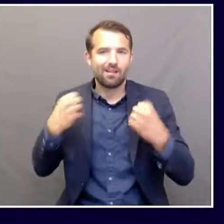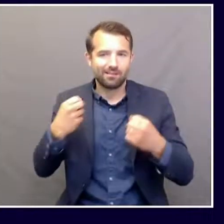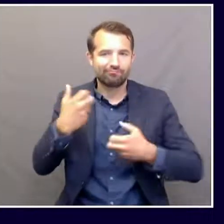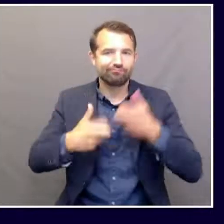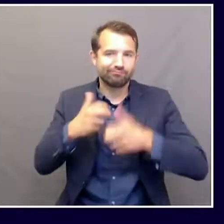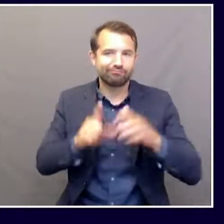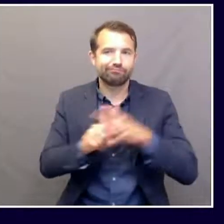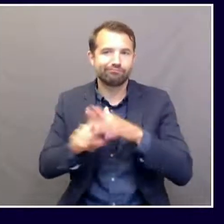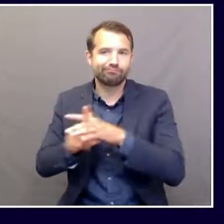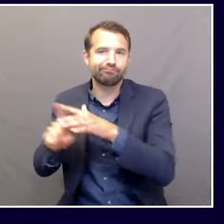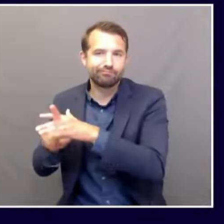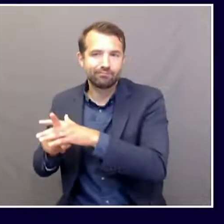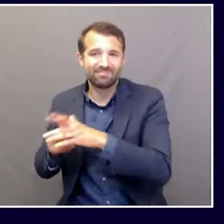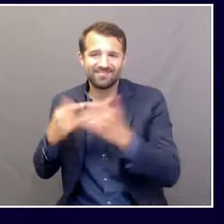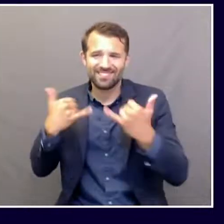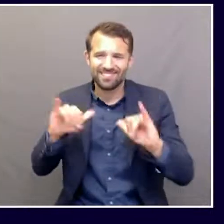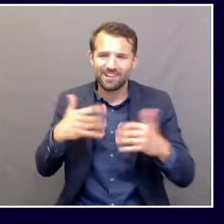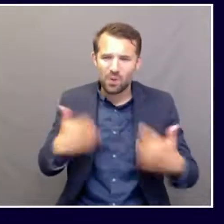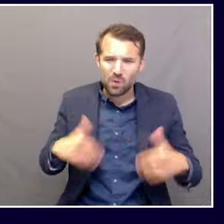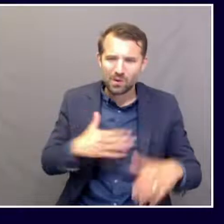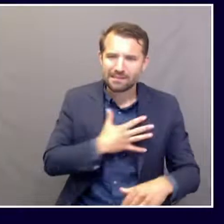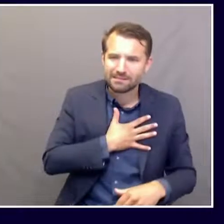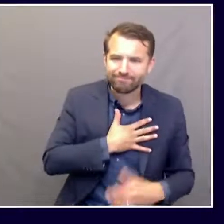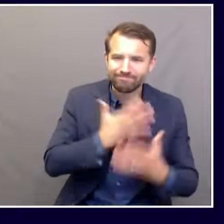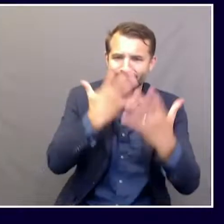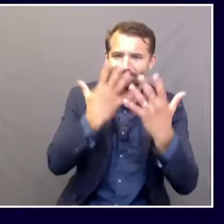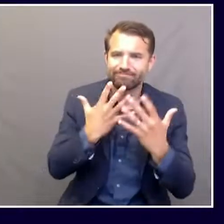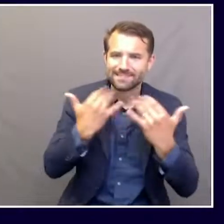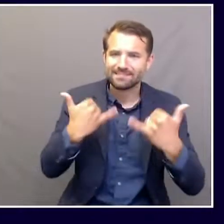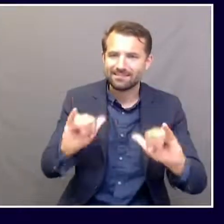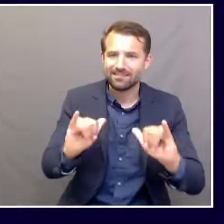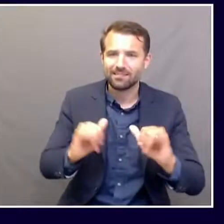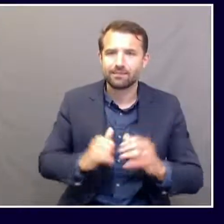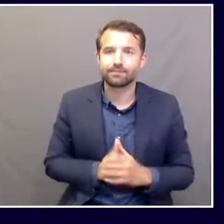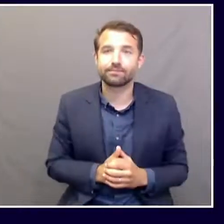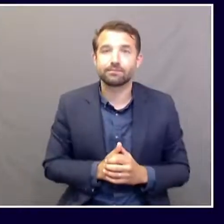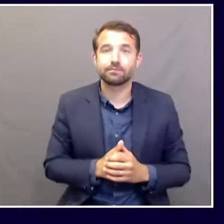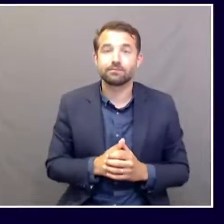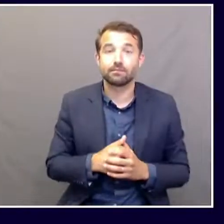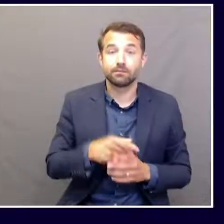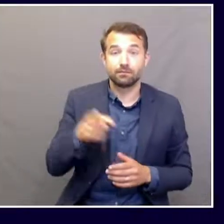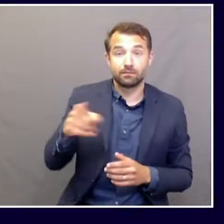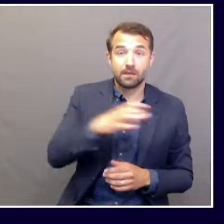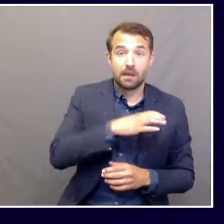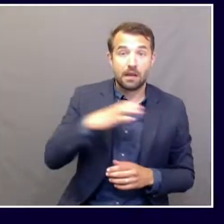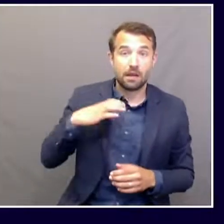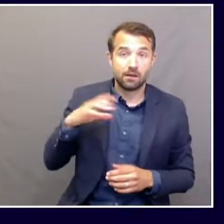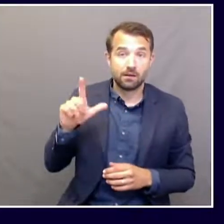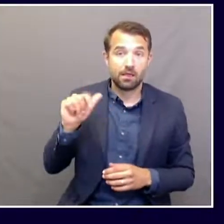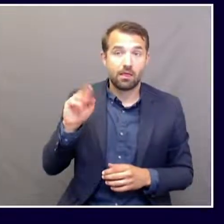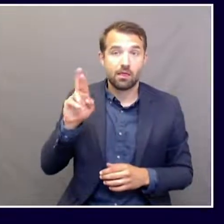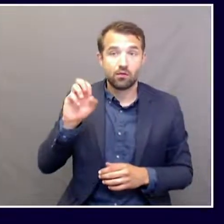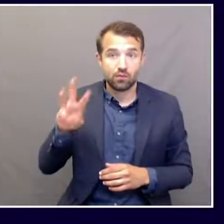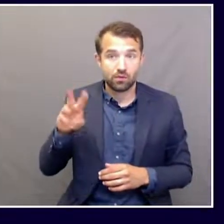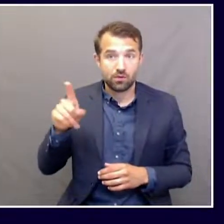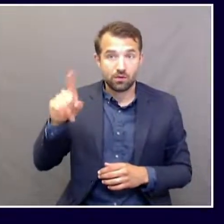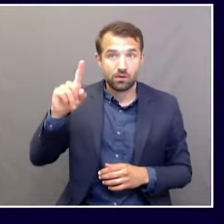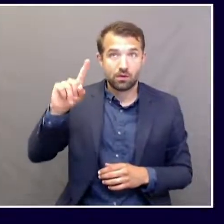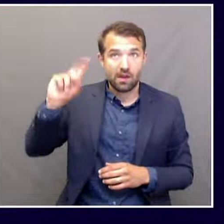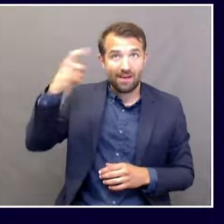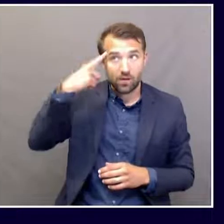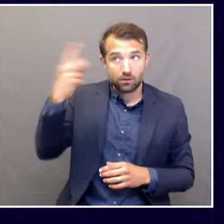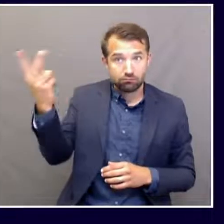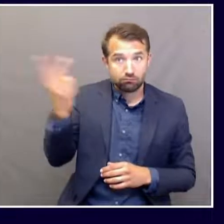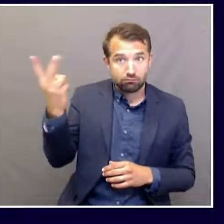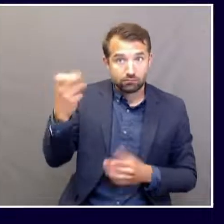for Commissioner Lambrou, if I could. Commissioner, I presume you and the governor are consulting on when to let the state of emergency expire.